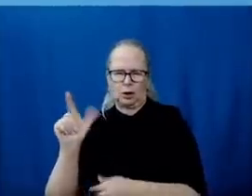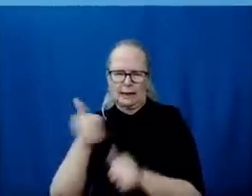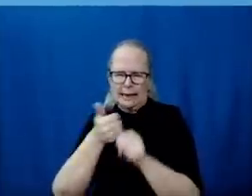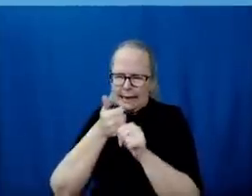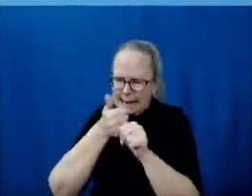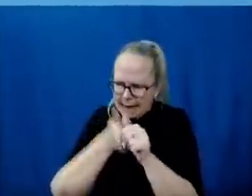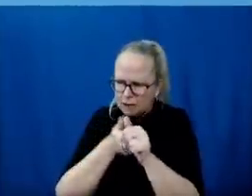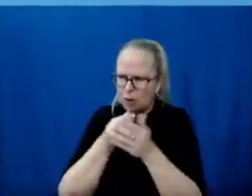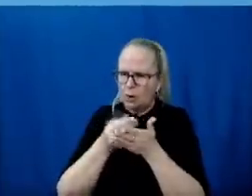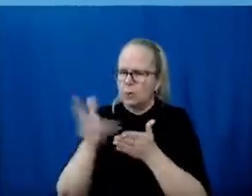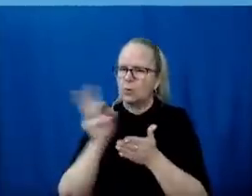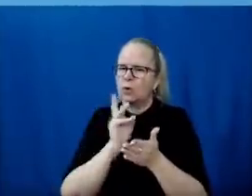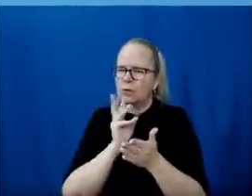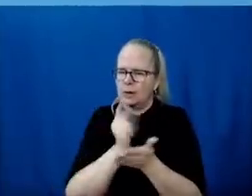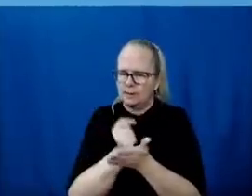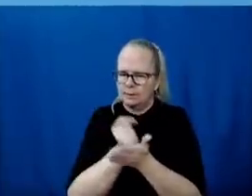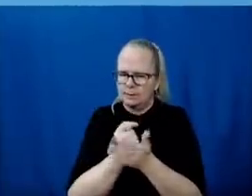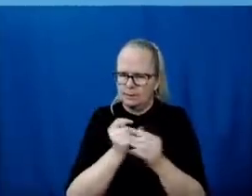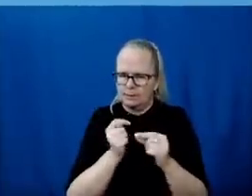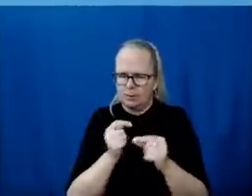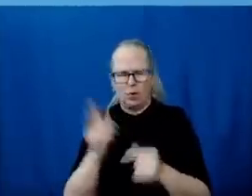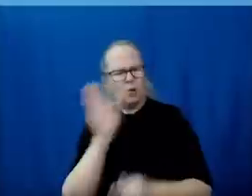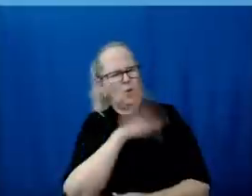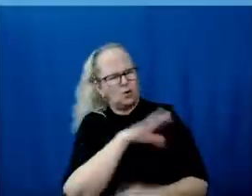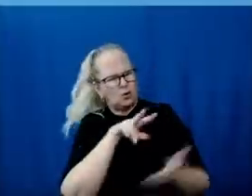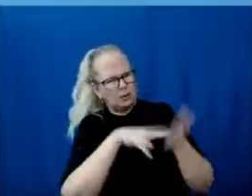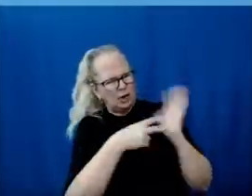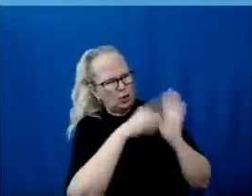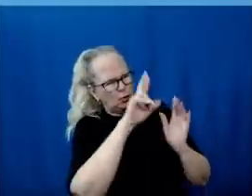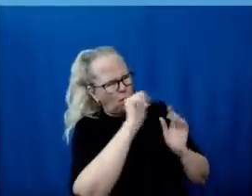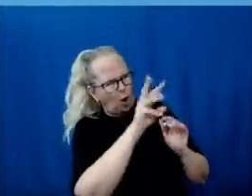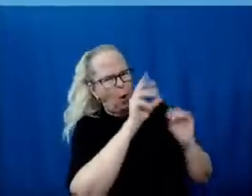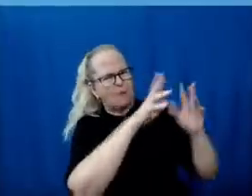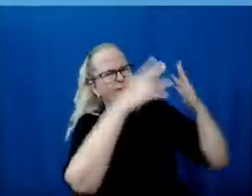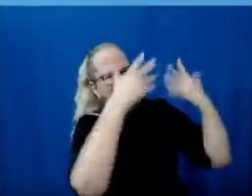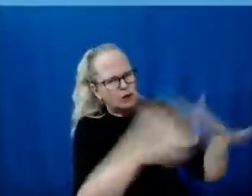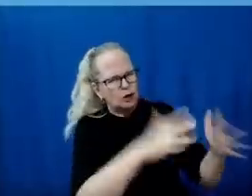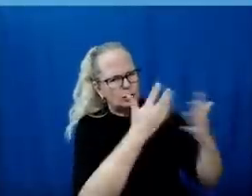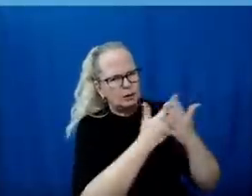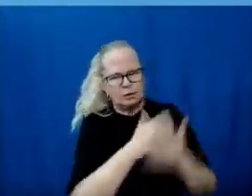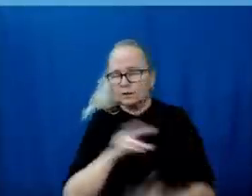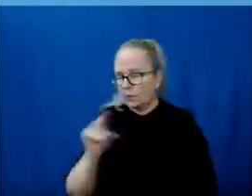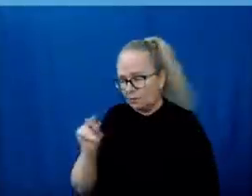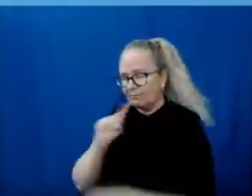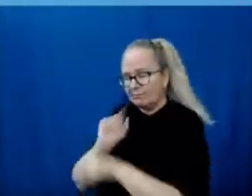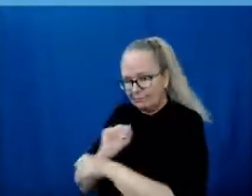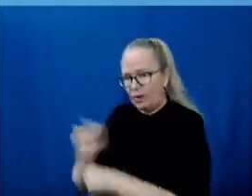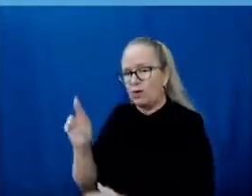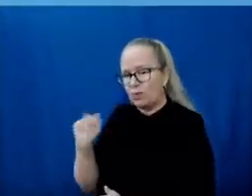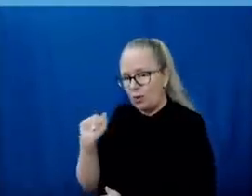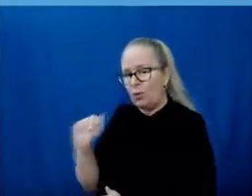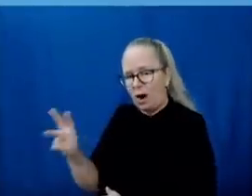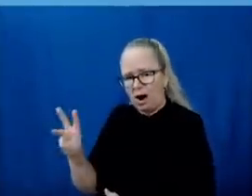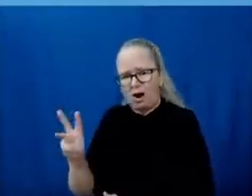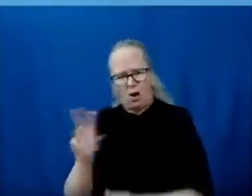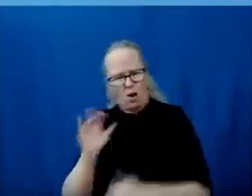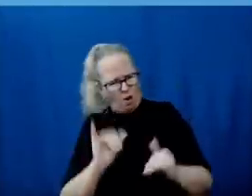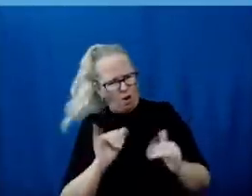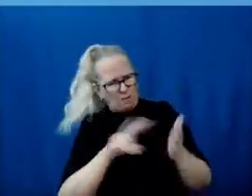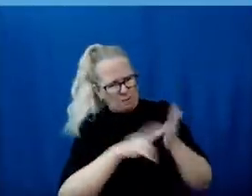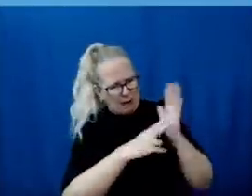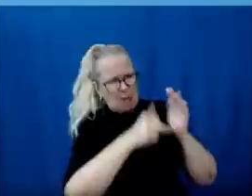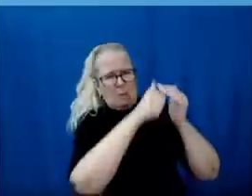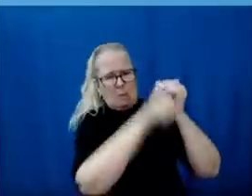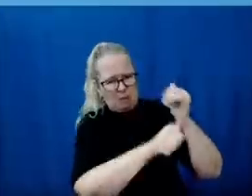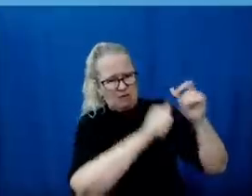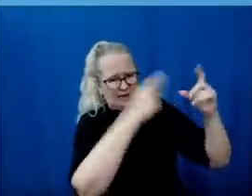liters from each of the wastewater treatment plants, ship it on ice. Raw sewage or it's filtered sewage or just? It's raw